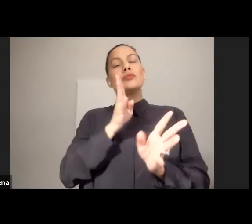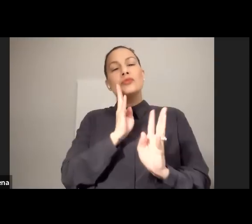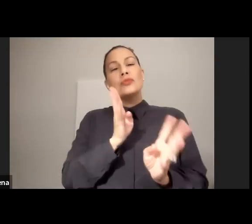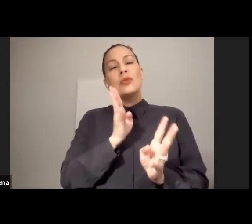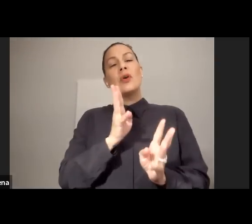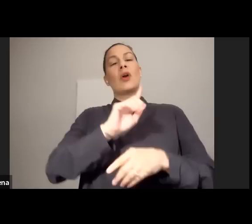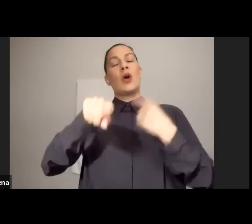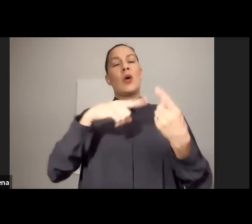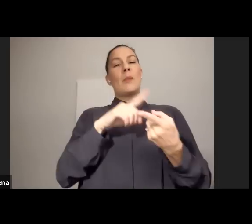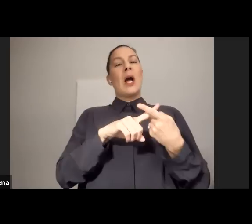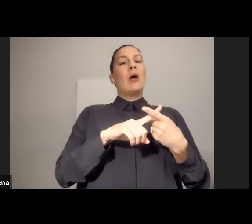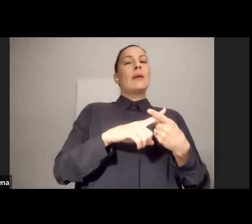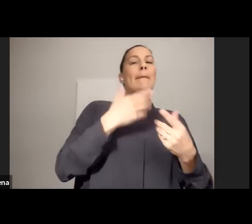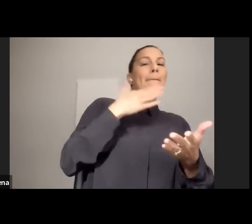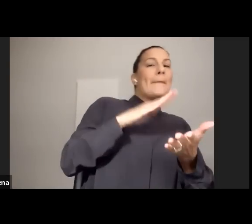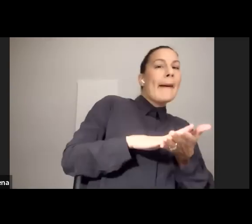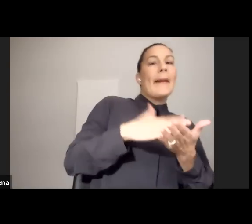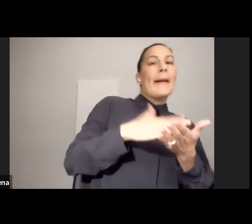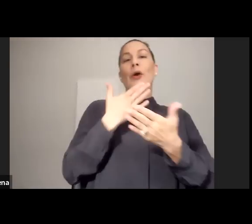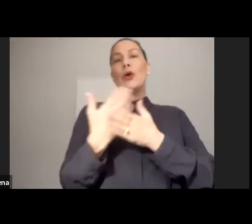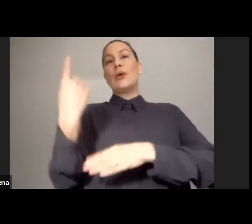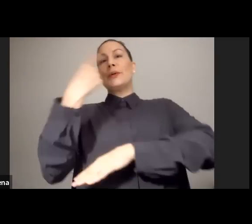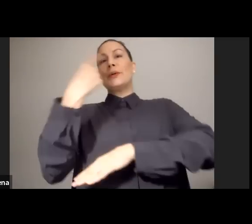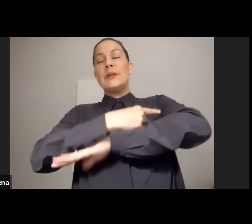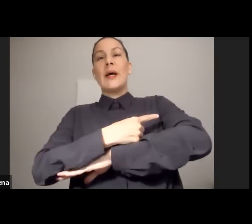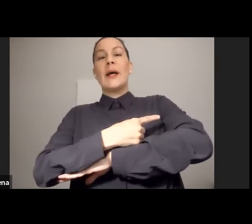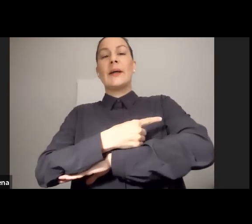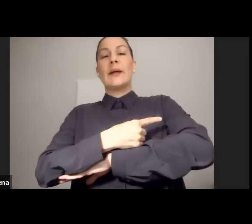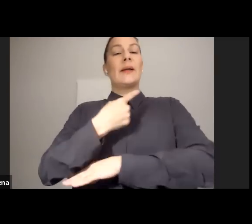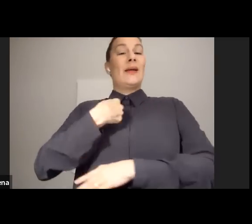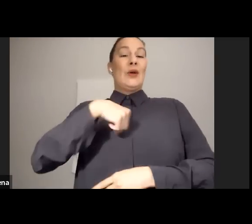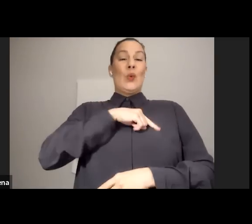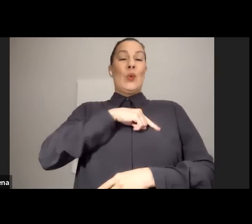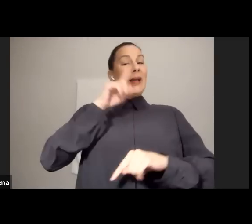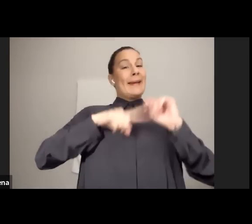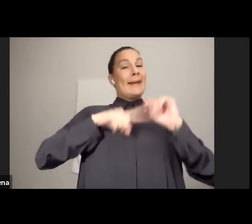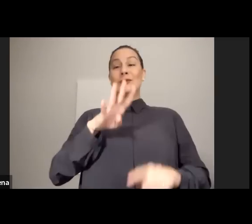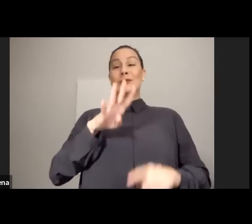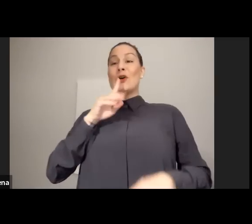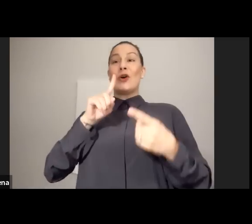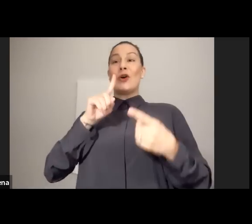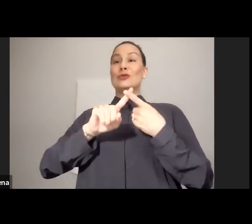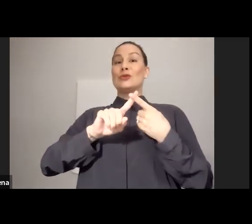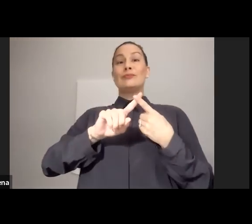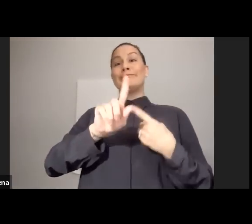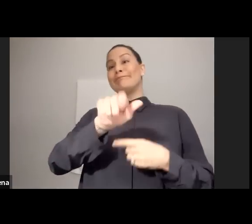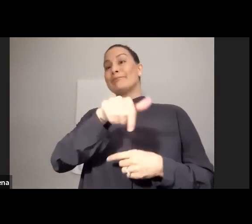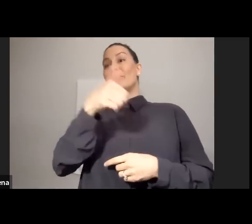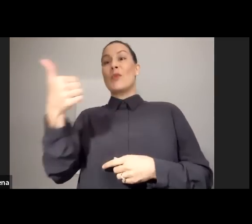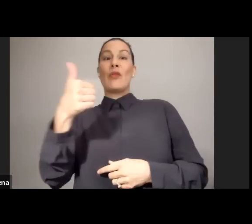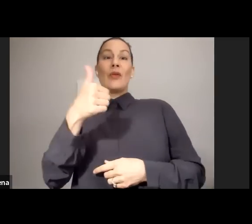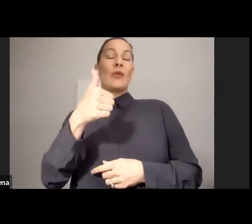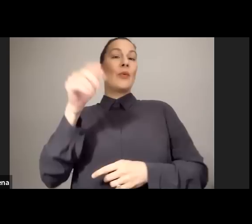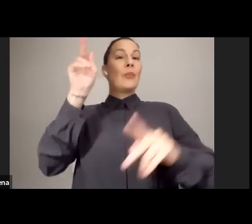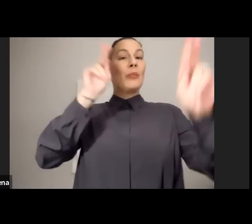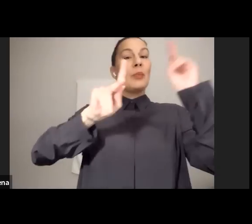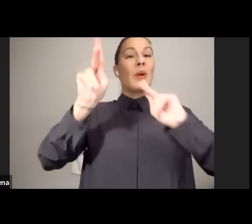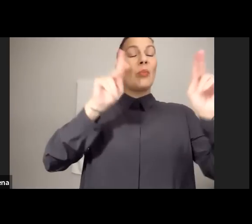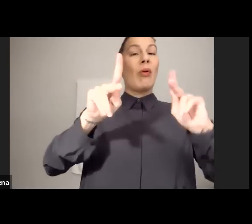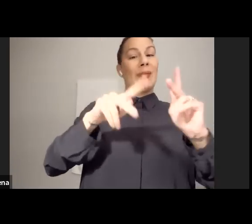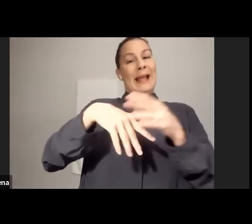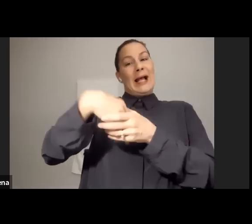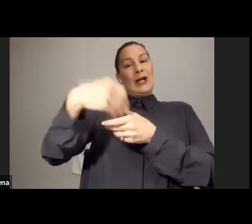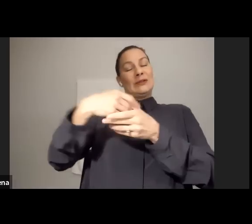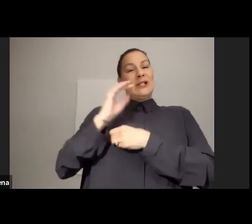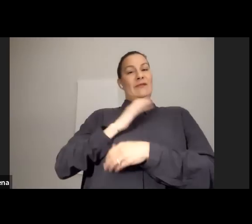days, all of the stories that we couldn't tell to civilians. She would be there to turn the experiences that